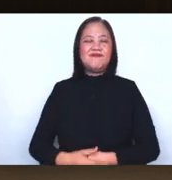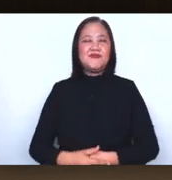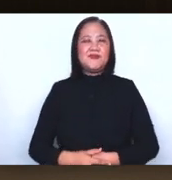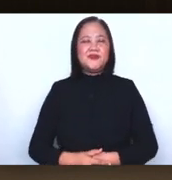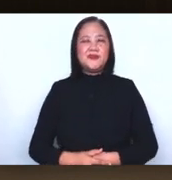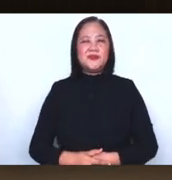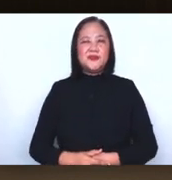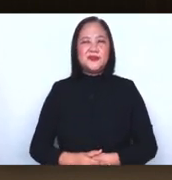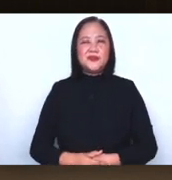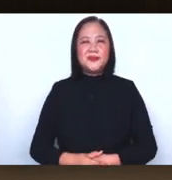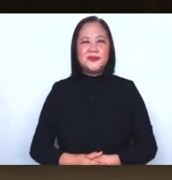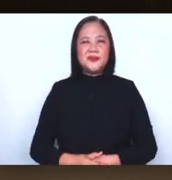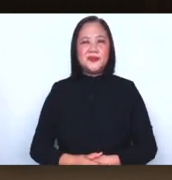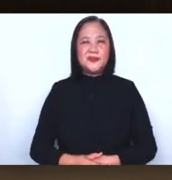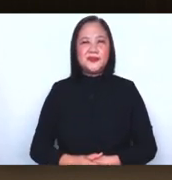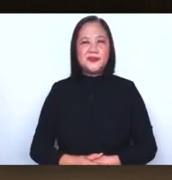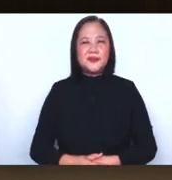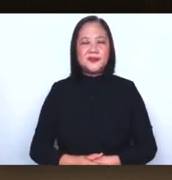won't.